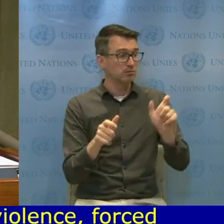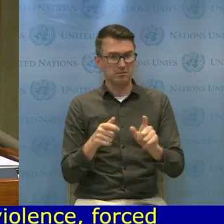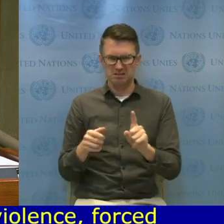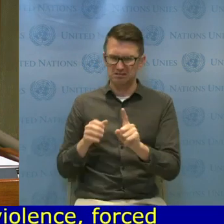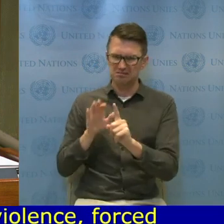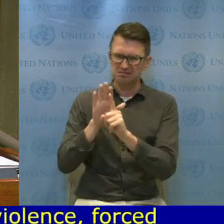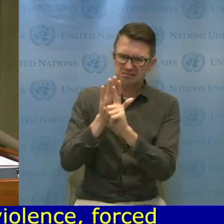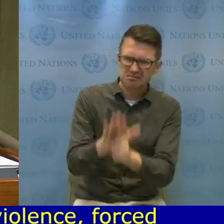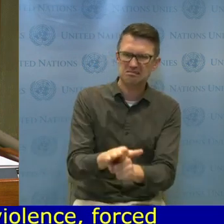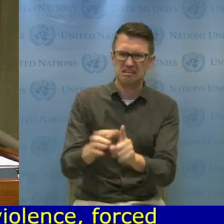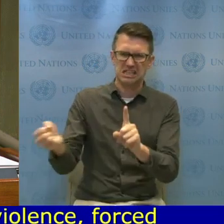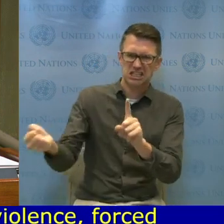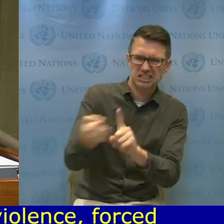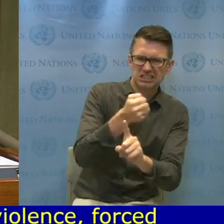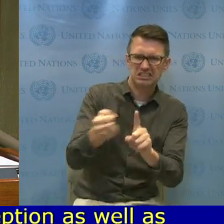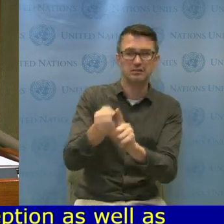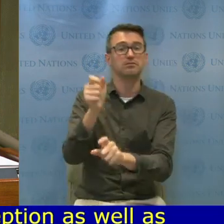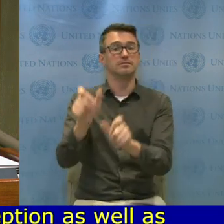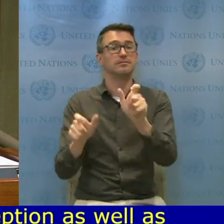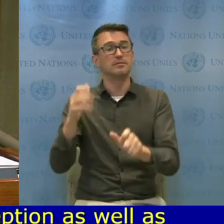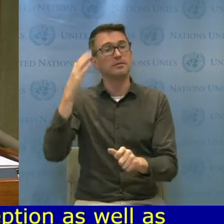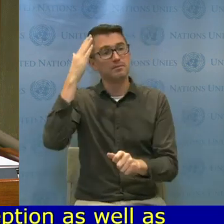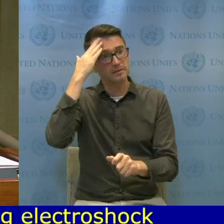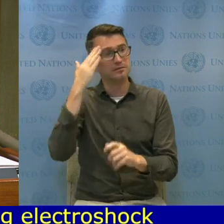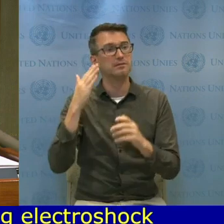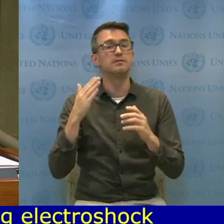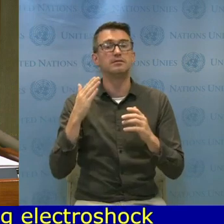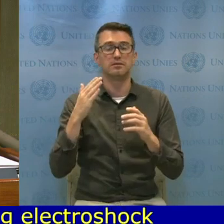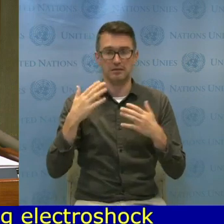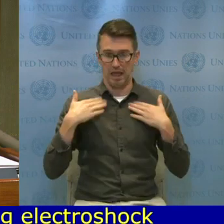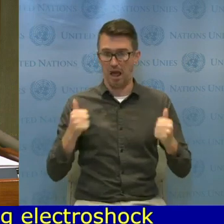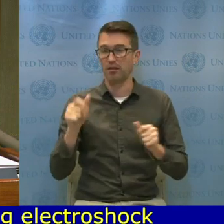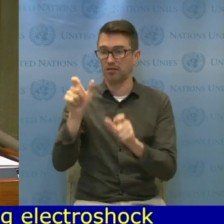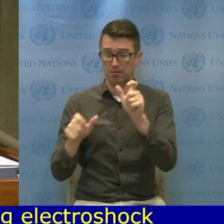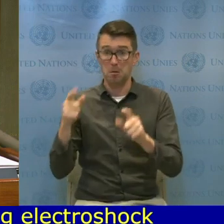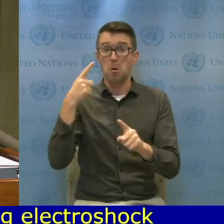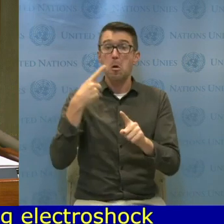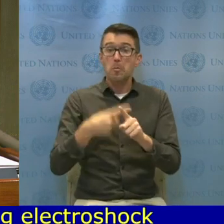near Jakarta that I visited, all residents of around